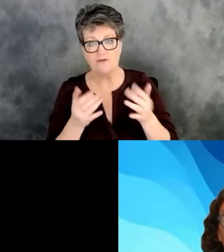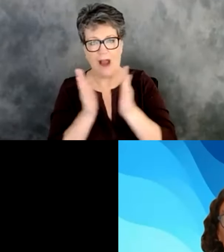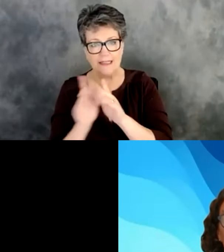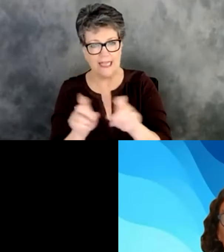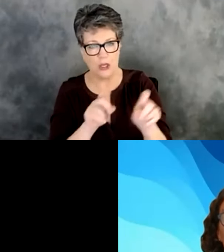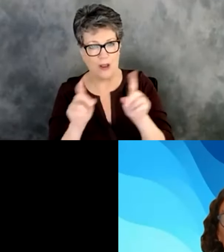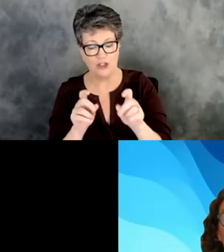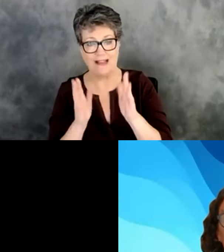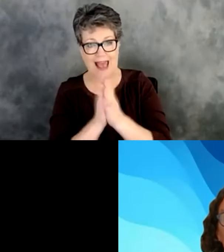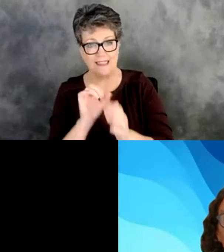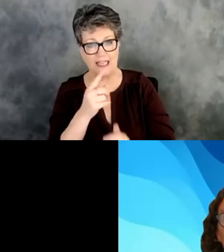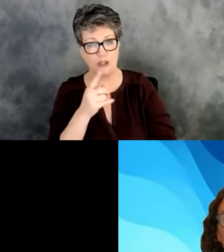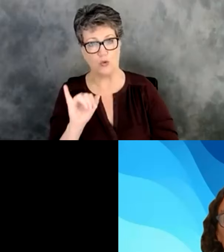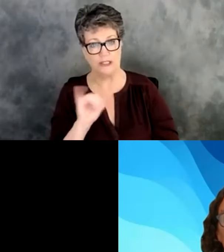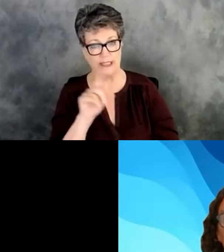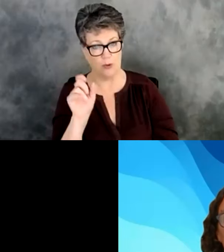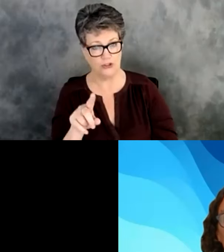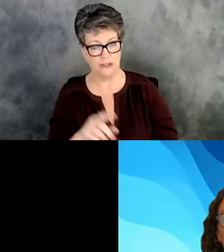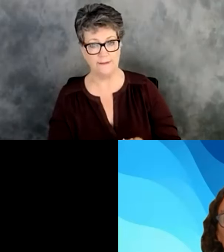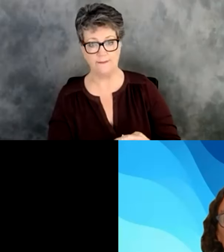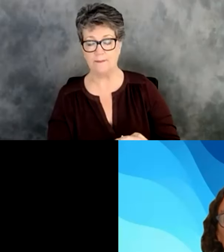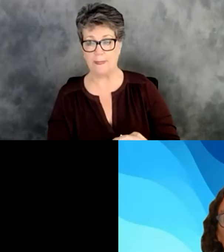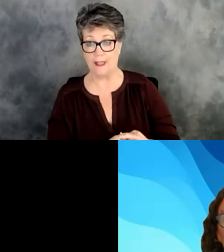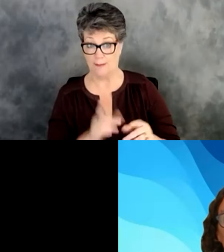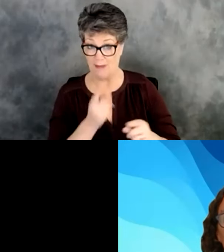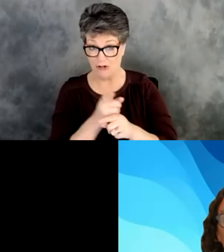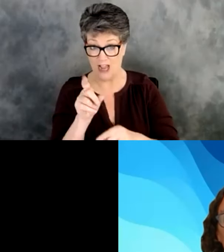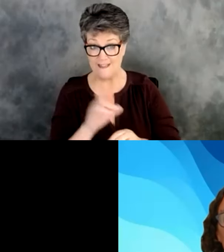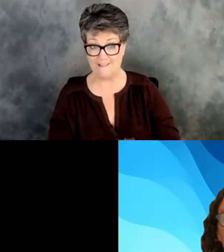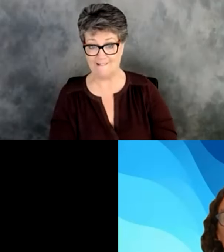questions, asking SOGI questions. Am I correct?